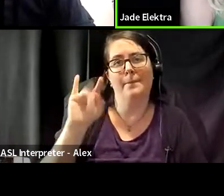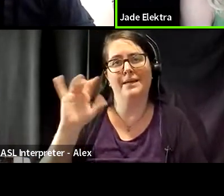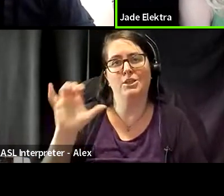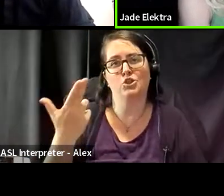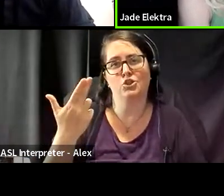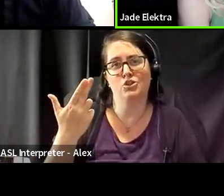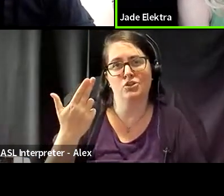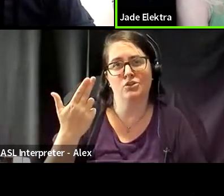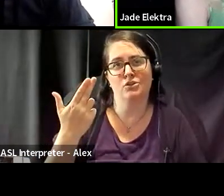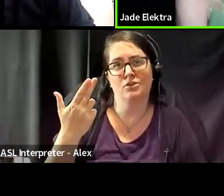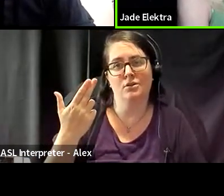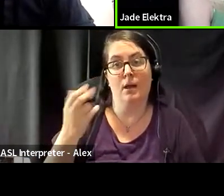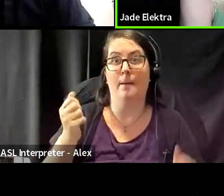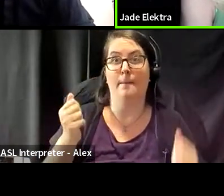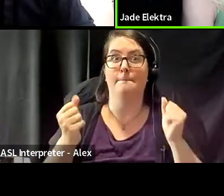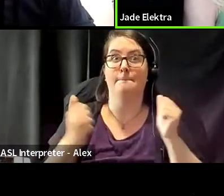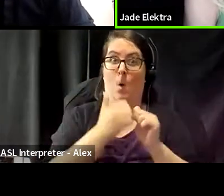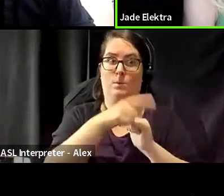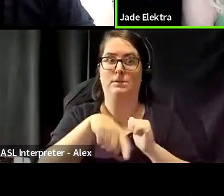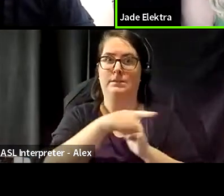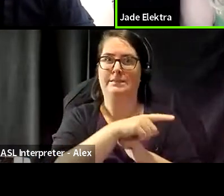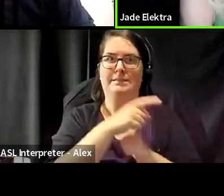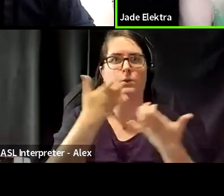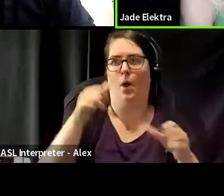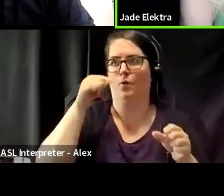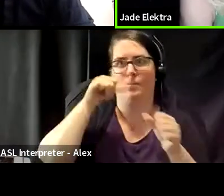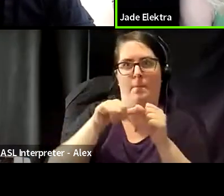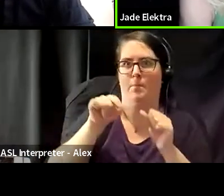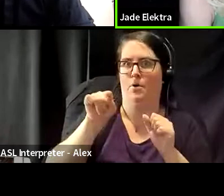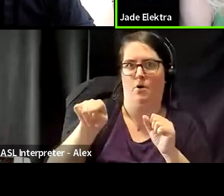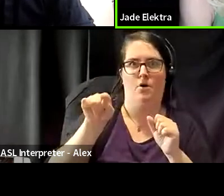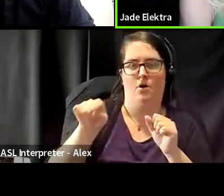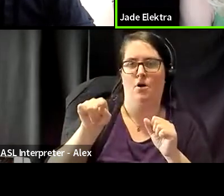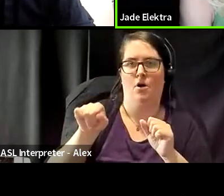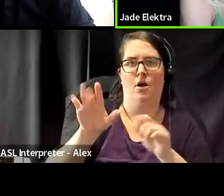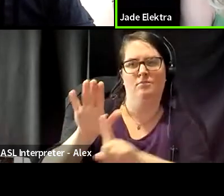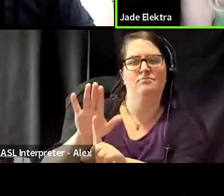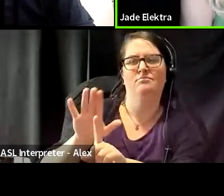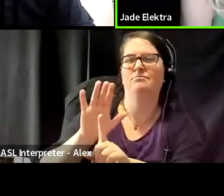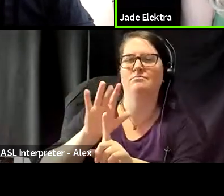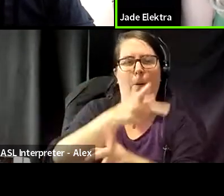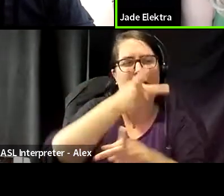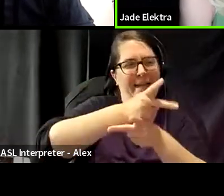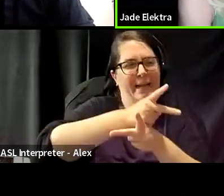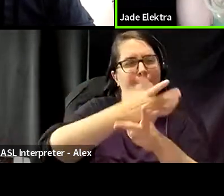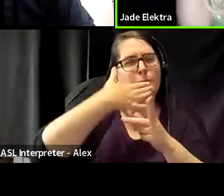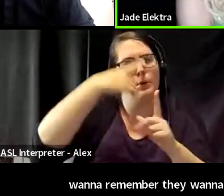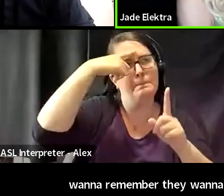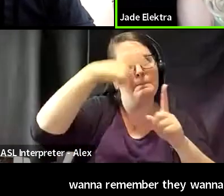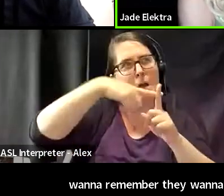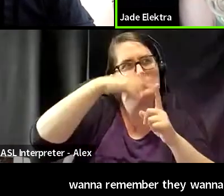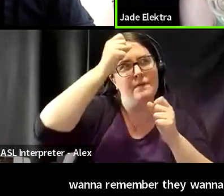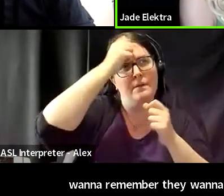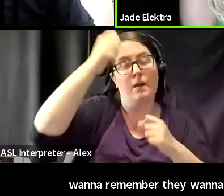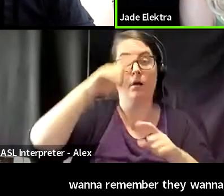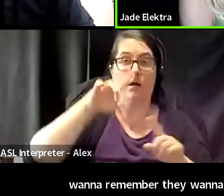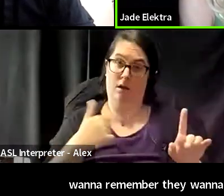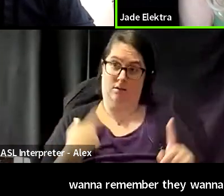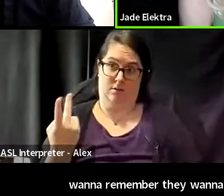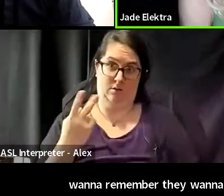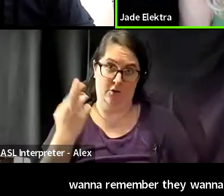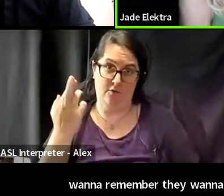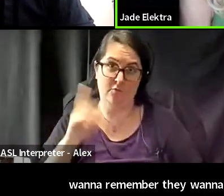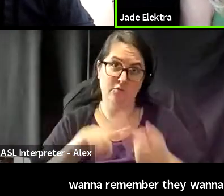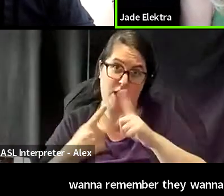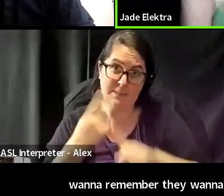don't want to remember, they want to remember her the way that they remember her or whatever. And I can tell you, she was a friend of mine